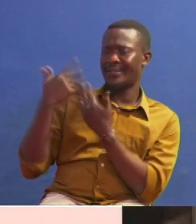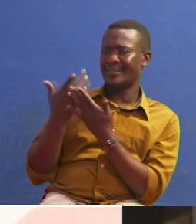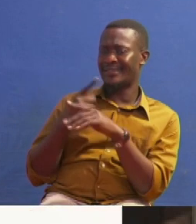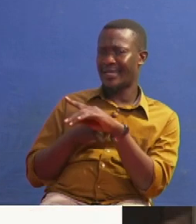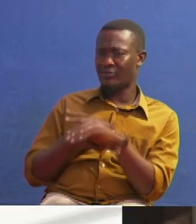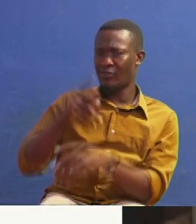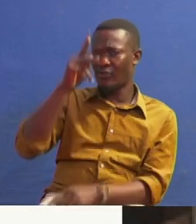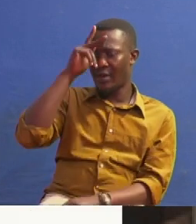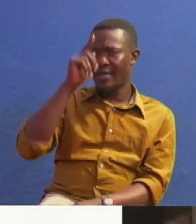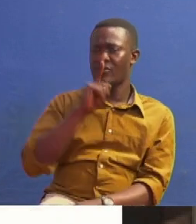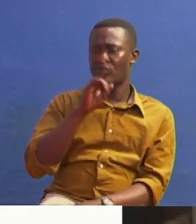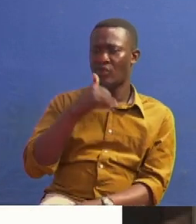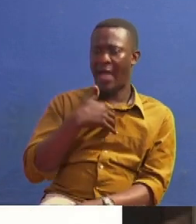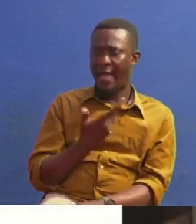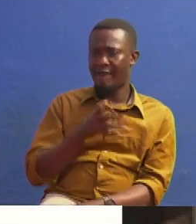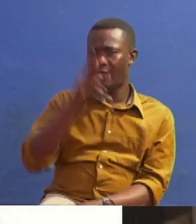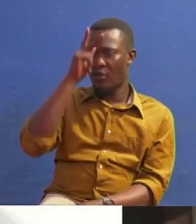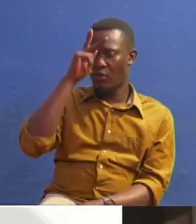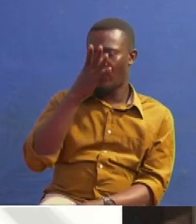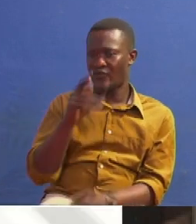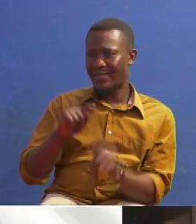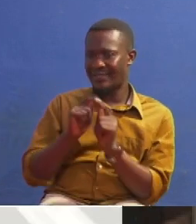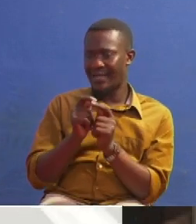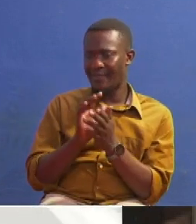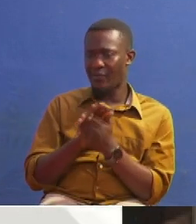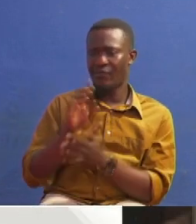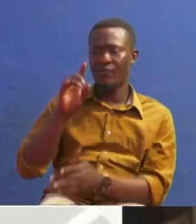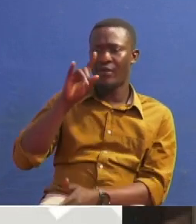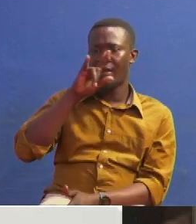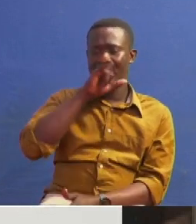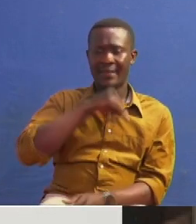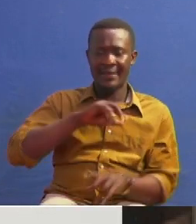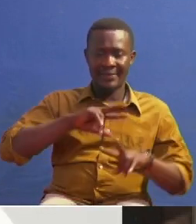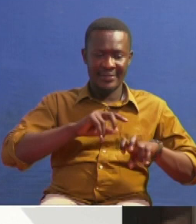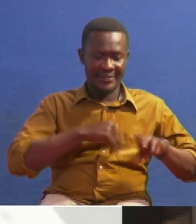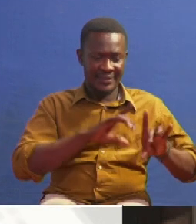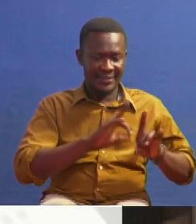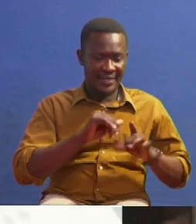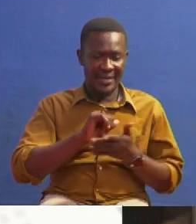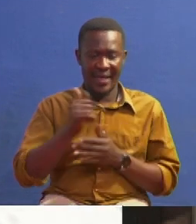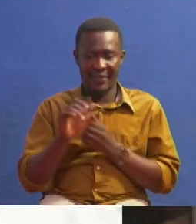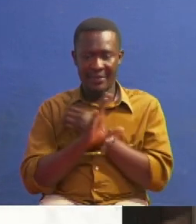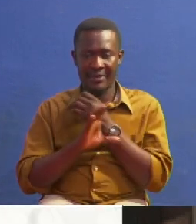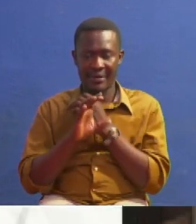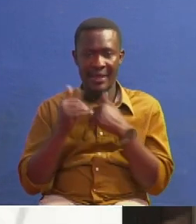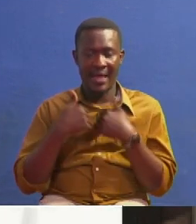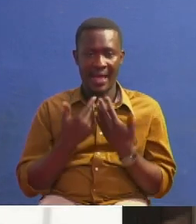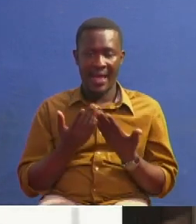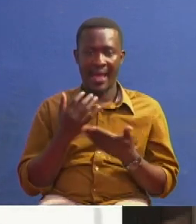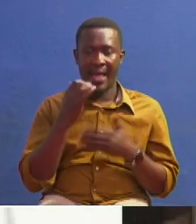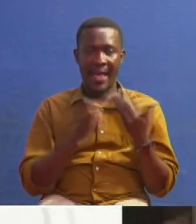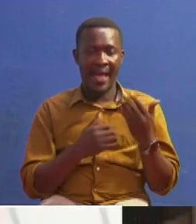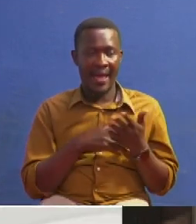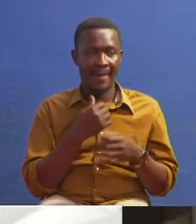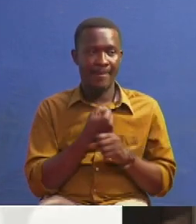knowledge so as I have knowledge of these types of drones and the research that is being done in other countries I ended up